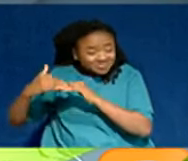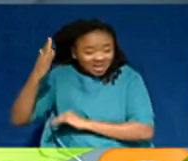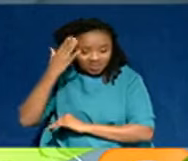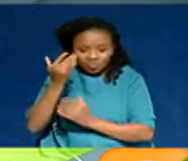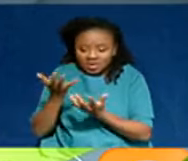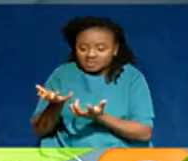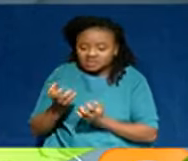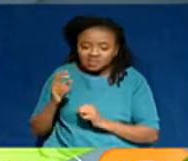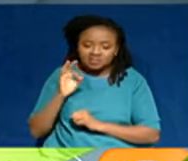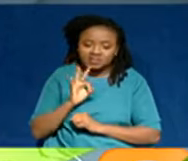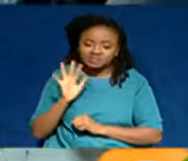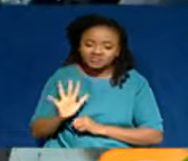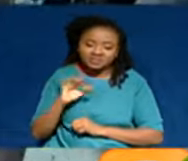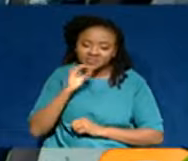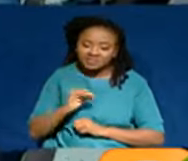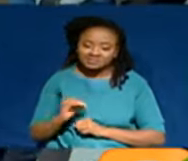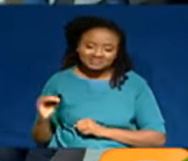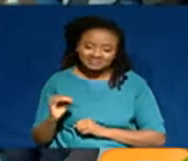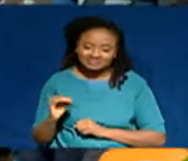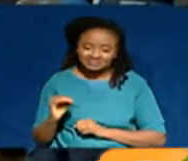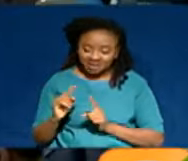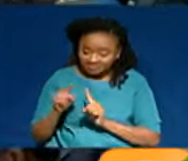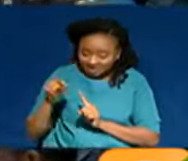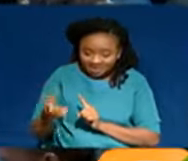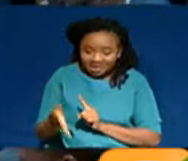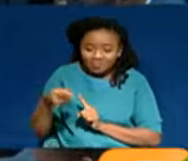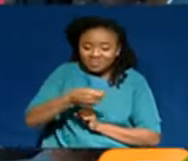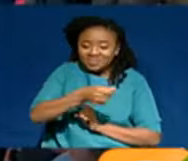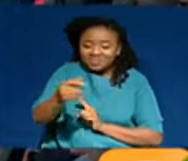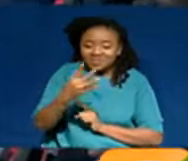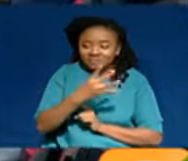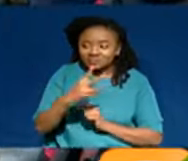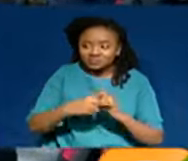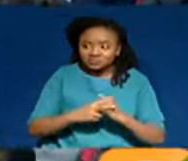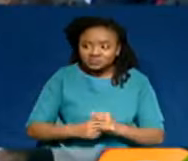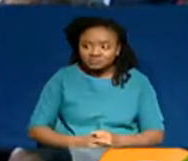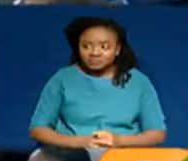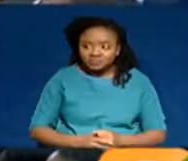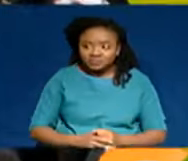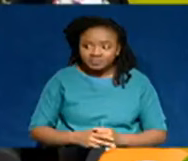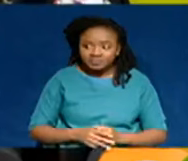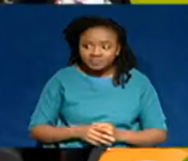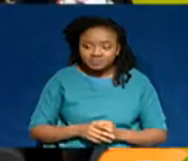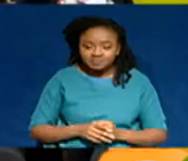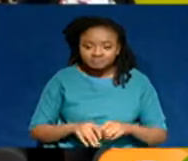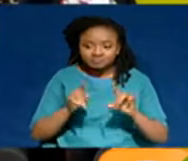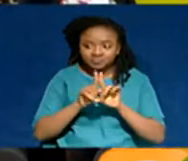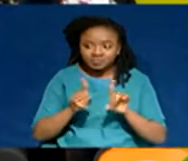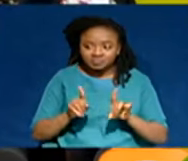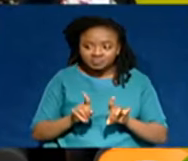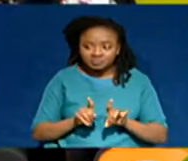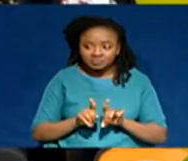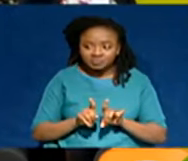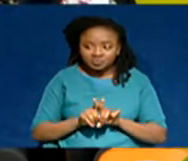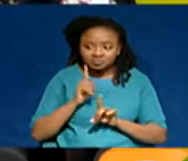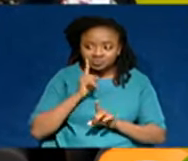Chiengouma has more. First day of the third National Wage Bill Conference was characterized by